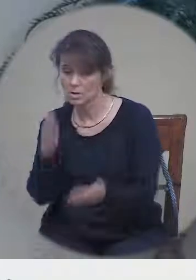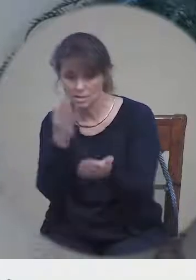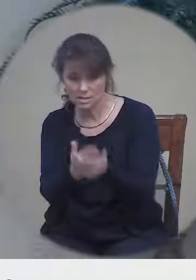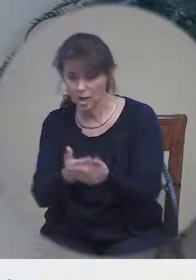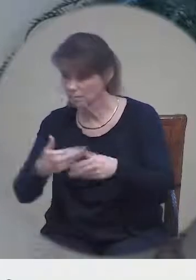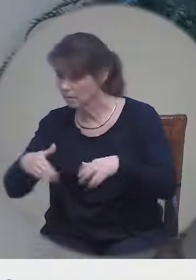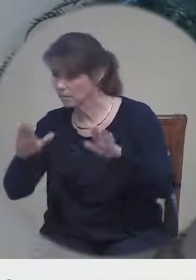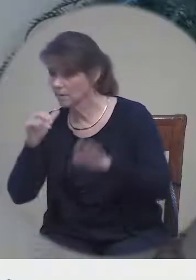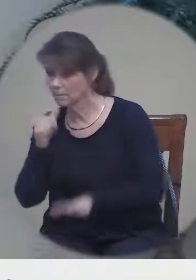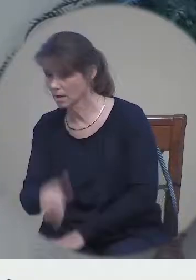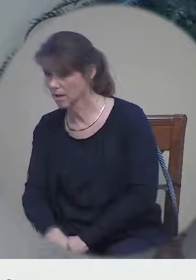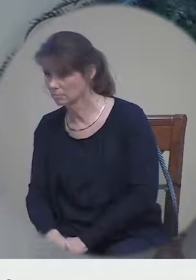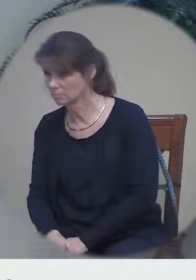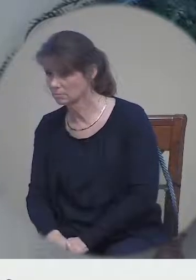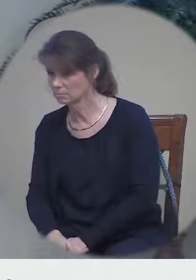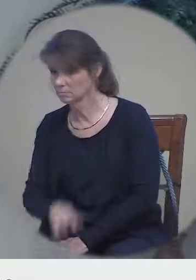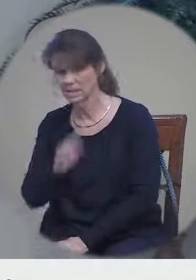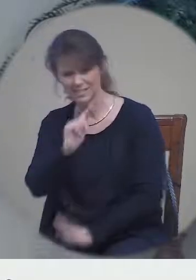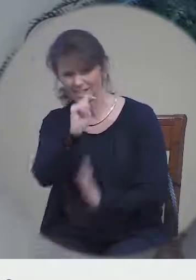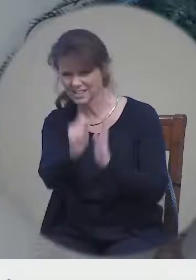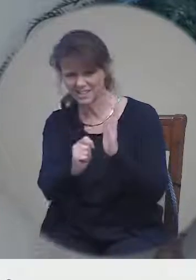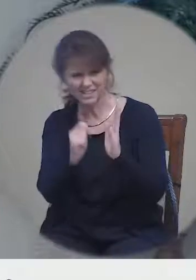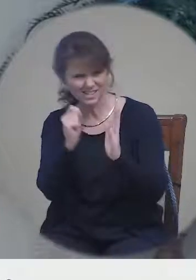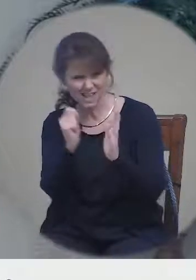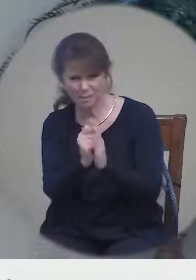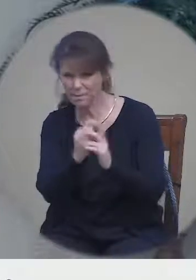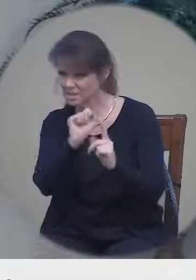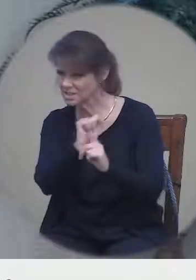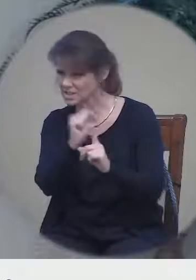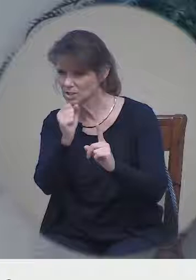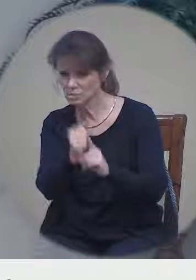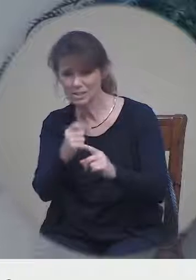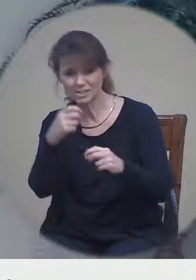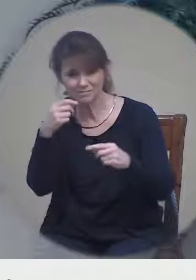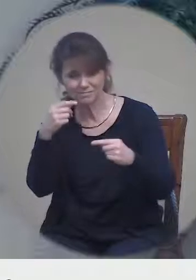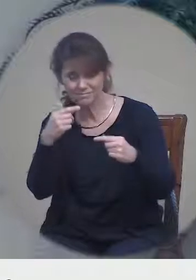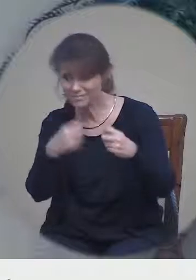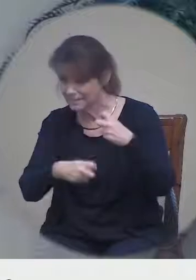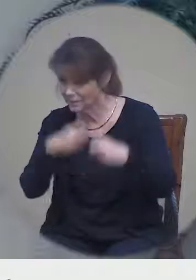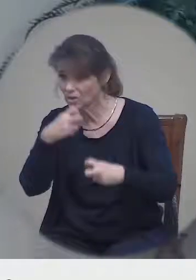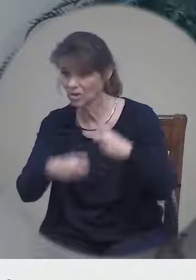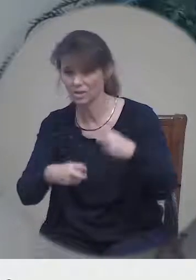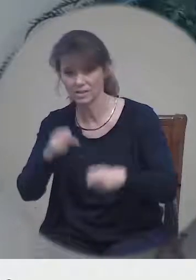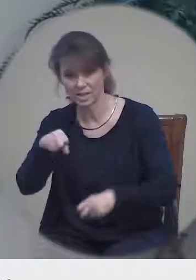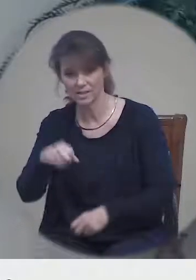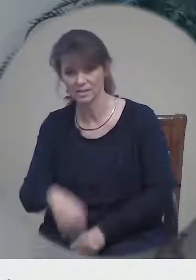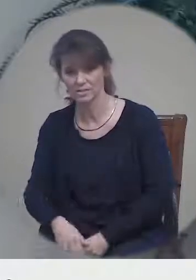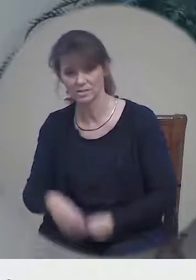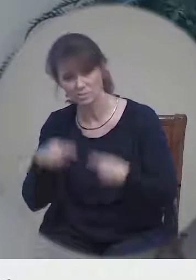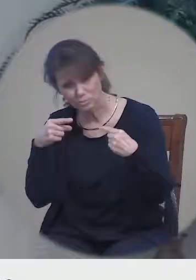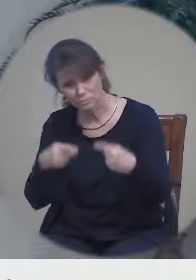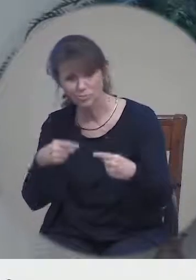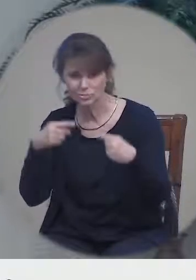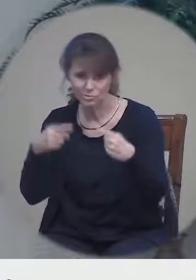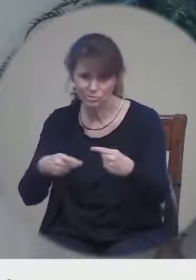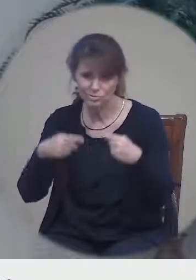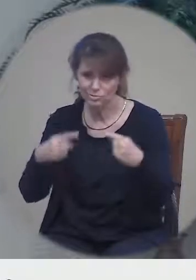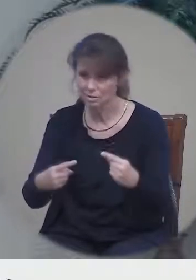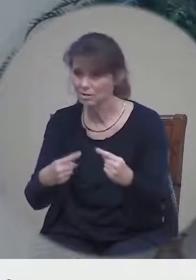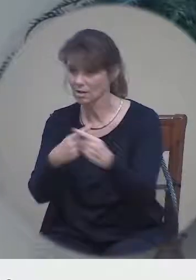Even though you're living in a circumstance that makes it difficult sometimes to be that way, be